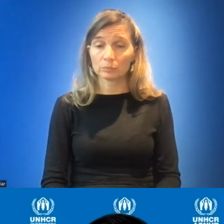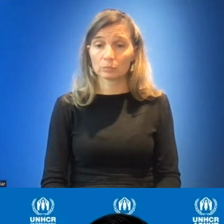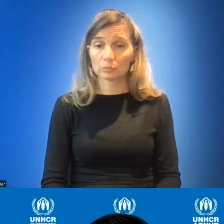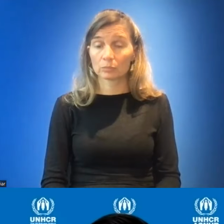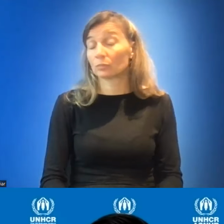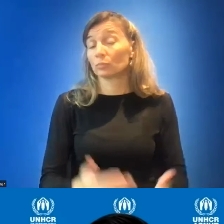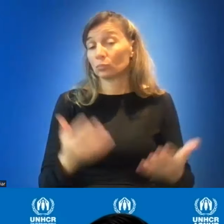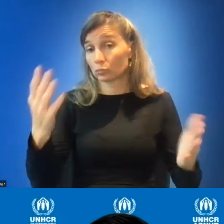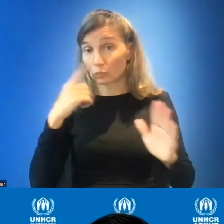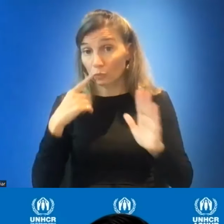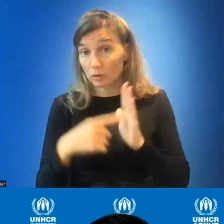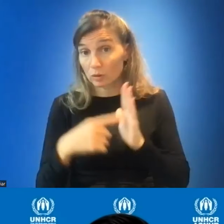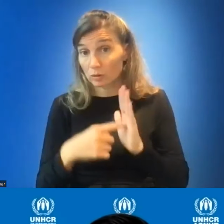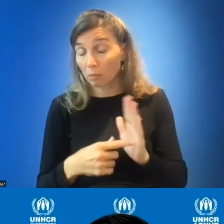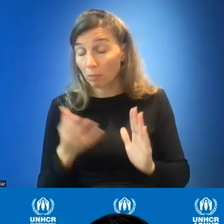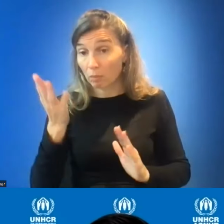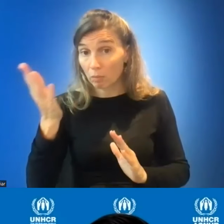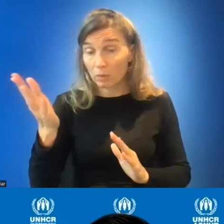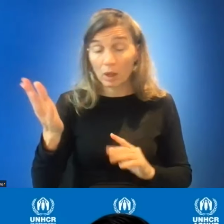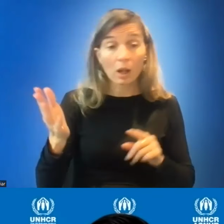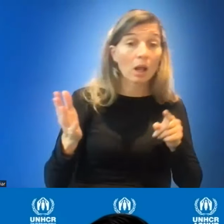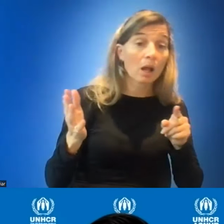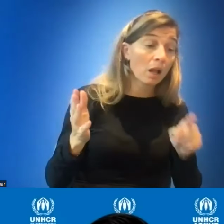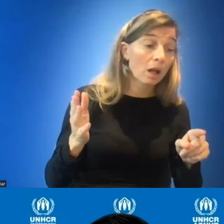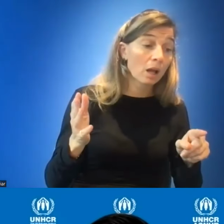the violation of the rights